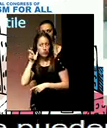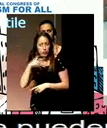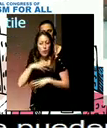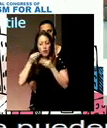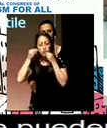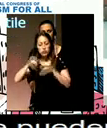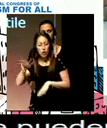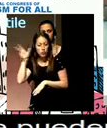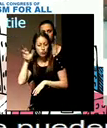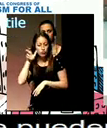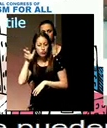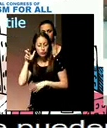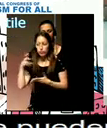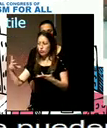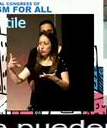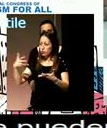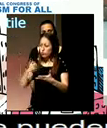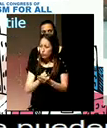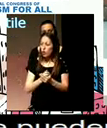chromatic contrast.